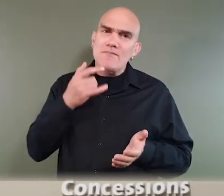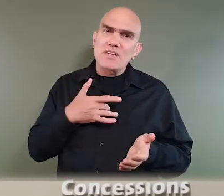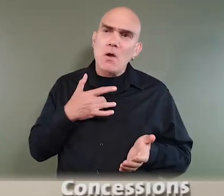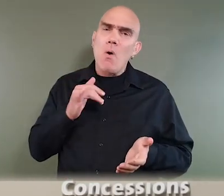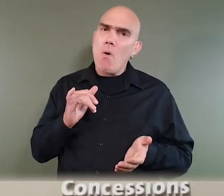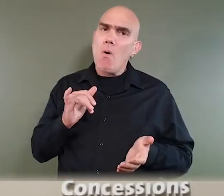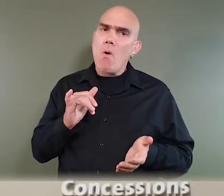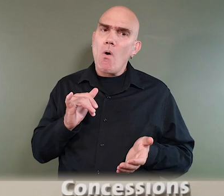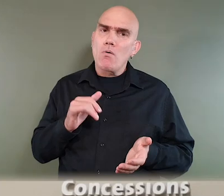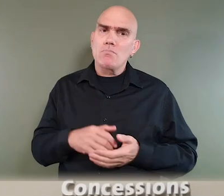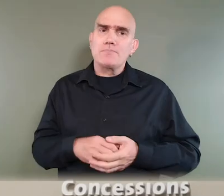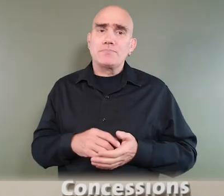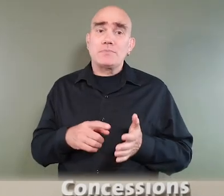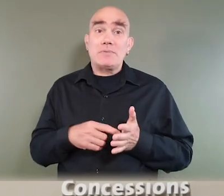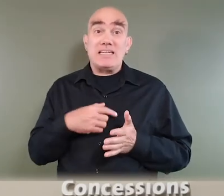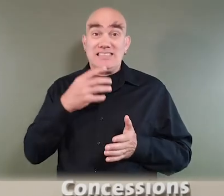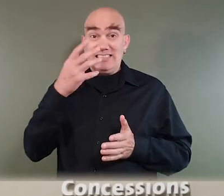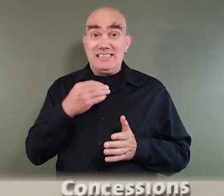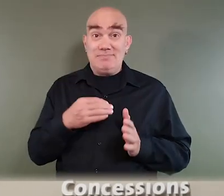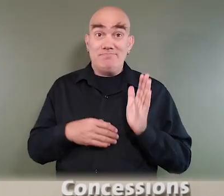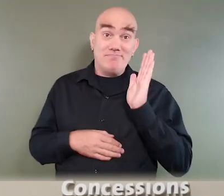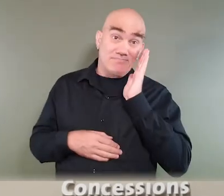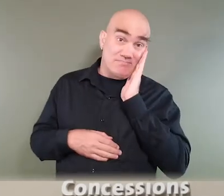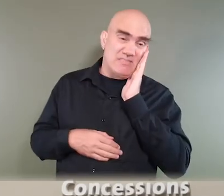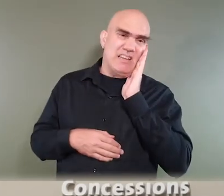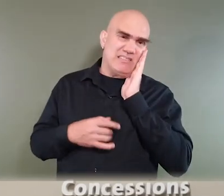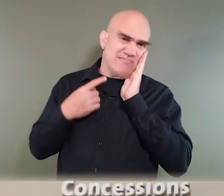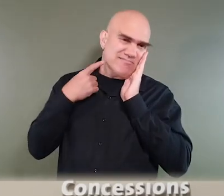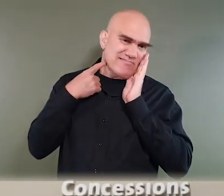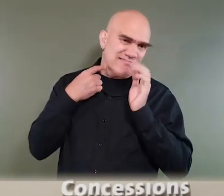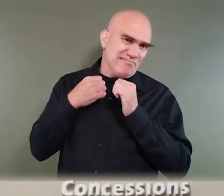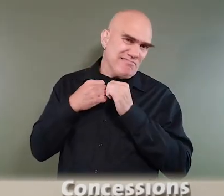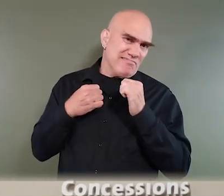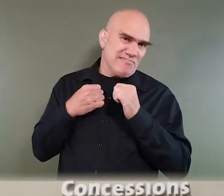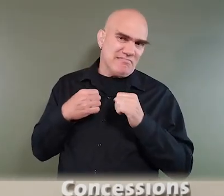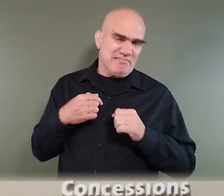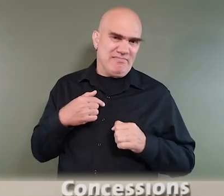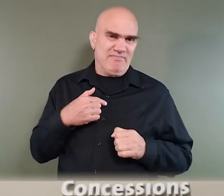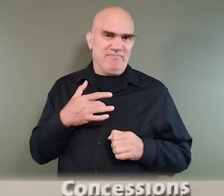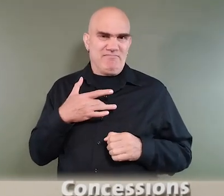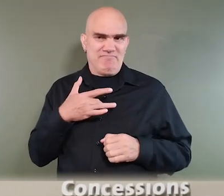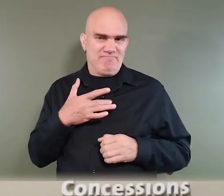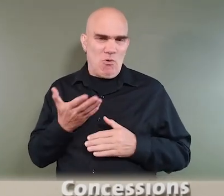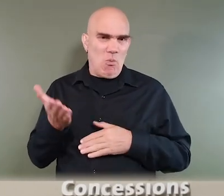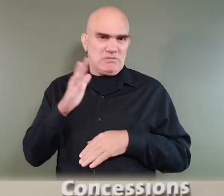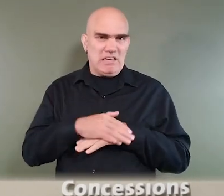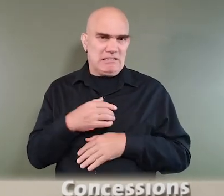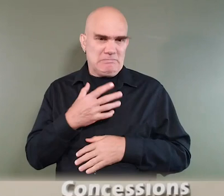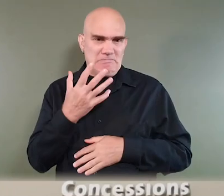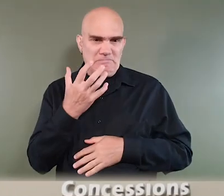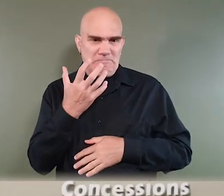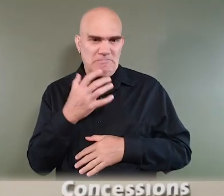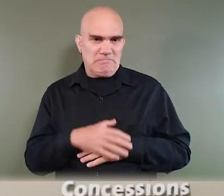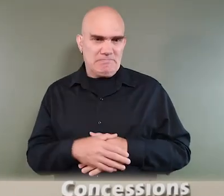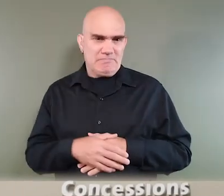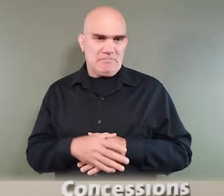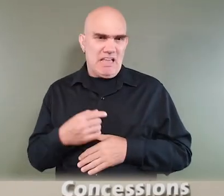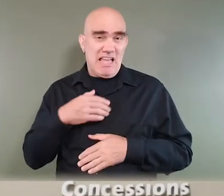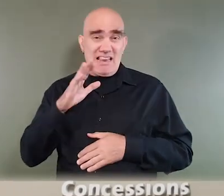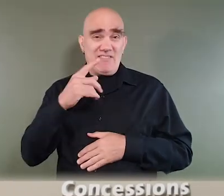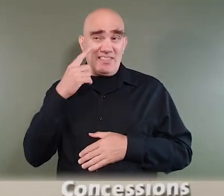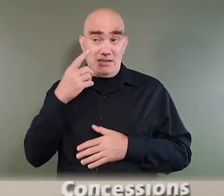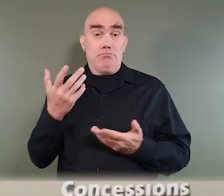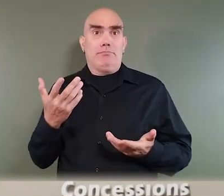Sometimes I sleep on the side and I have a crick in my neck and I spend the whole day feeling grumpy and I never think, I could probably stretch